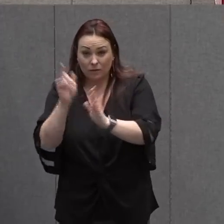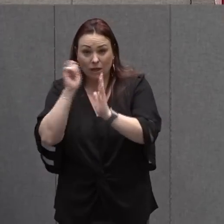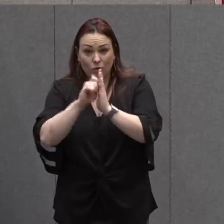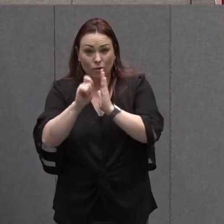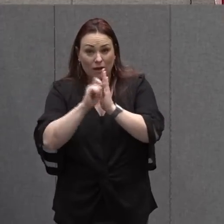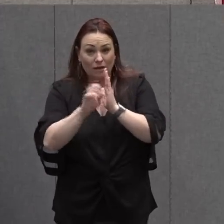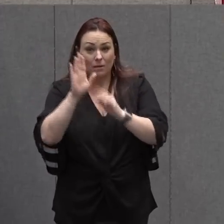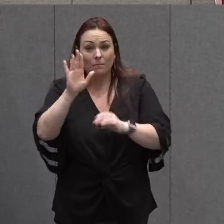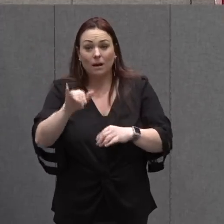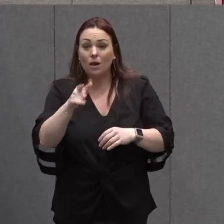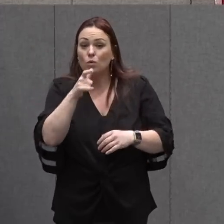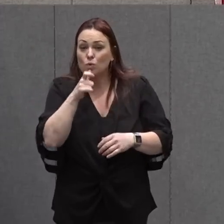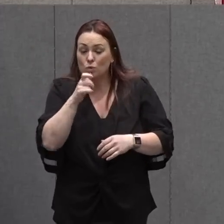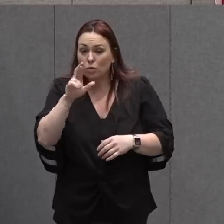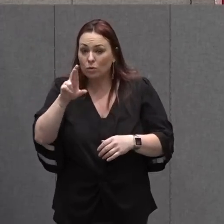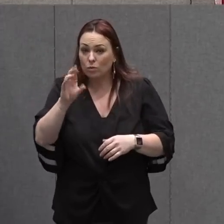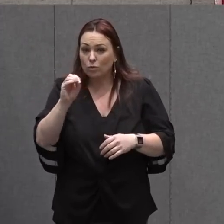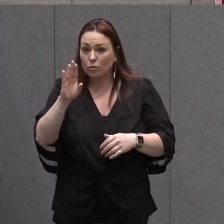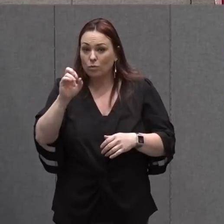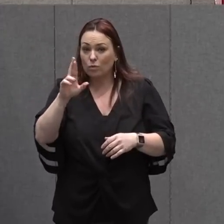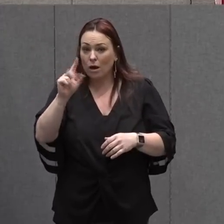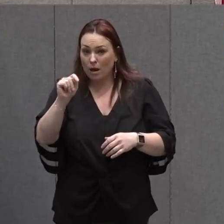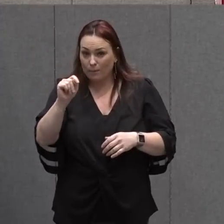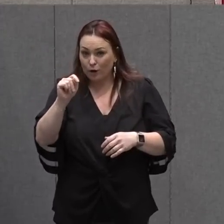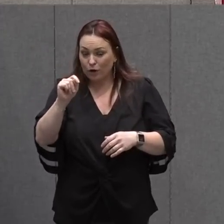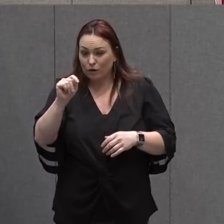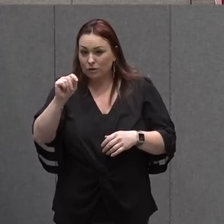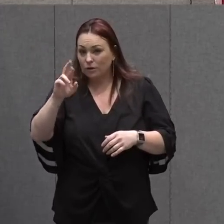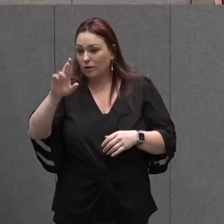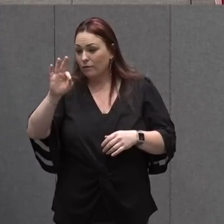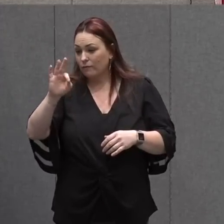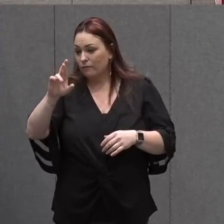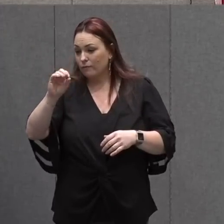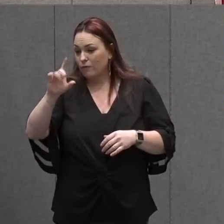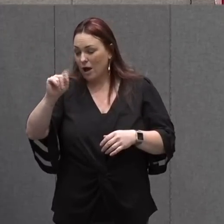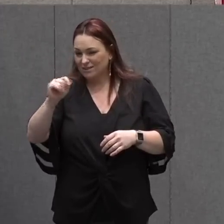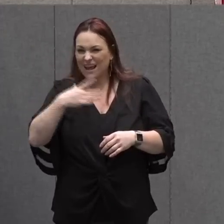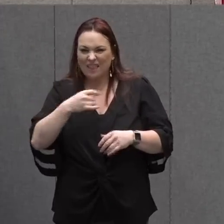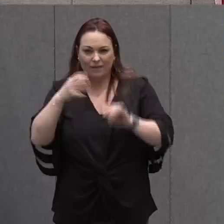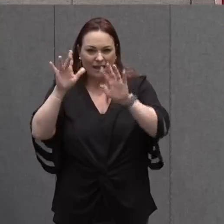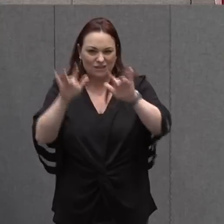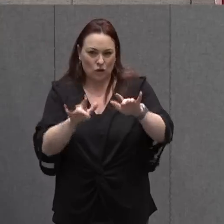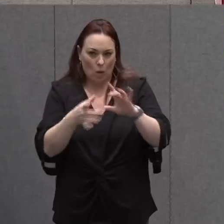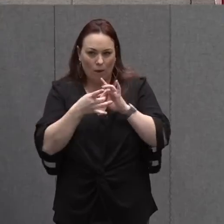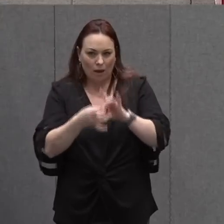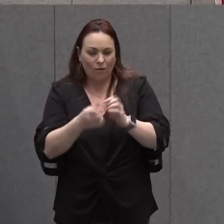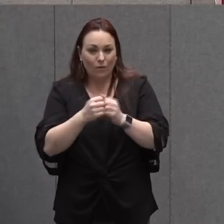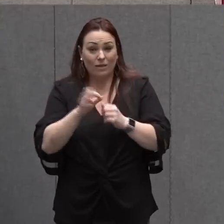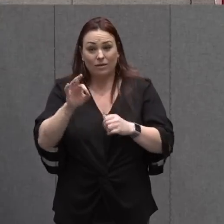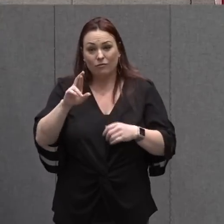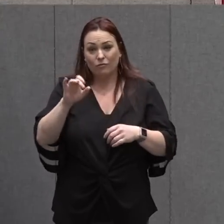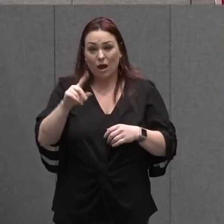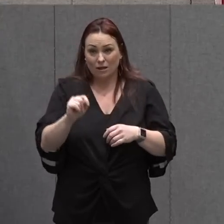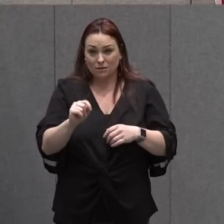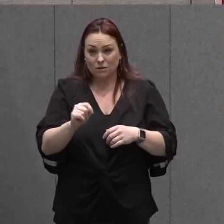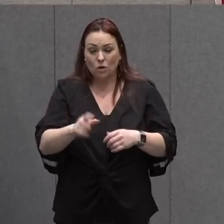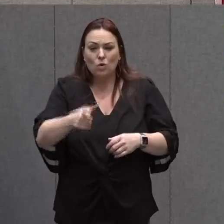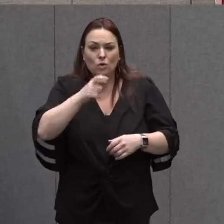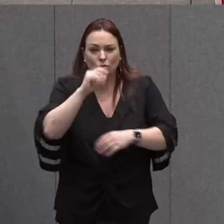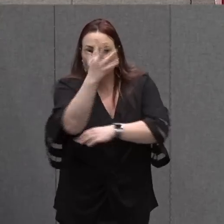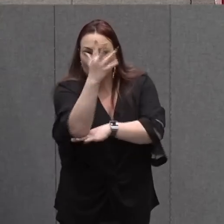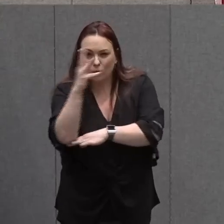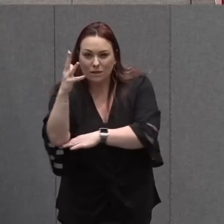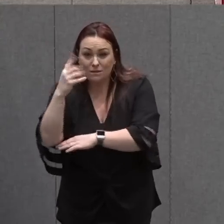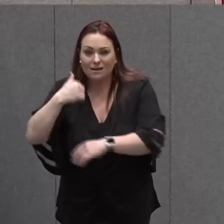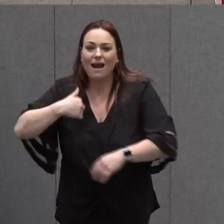I like that. Snowy and his name is Frost. Kind of cool. Okay. Whose woods these are, I think I know. His house